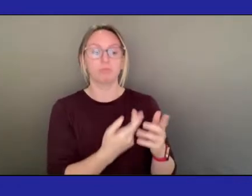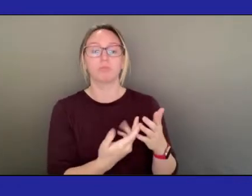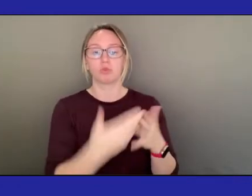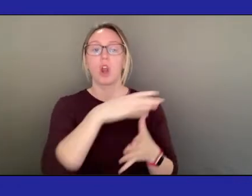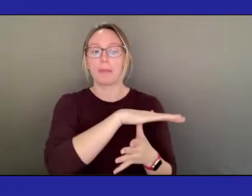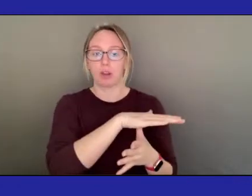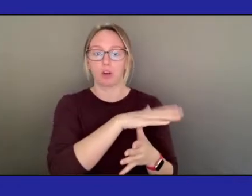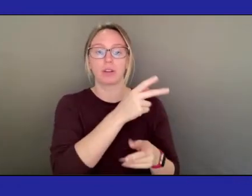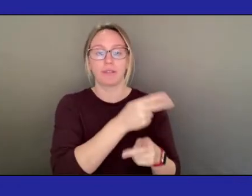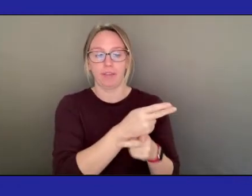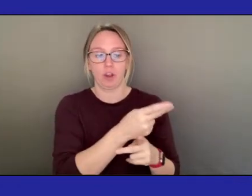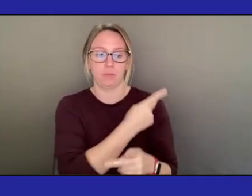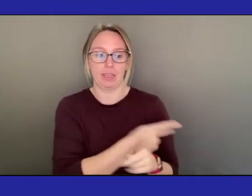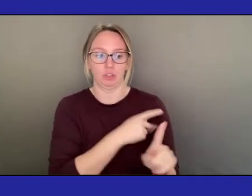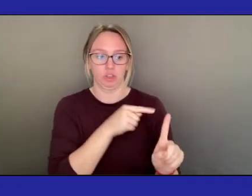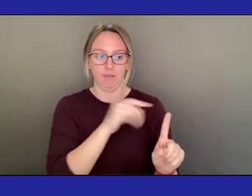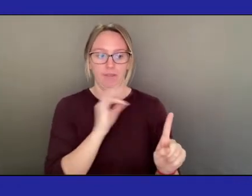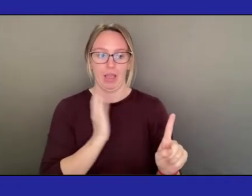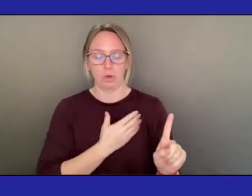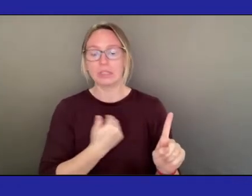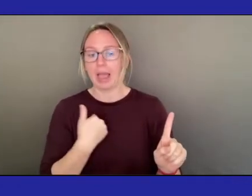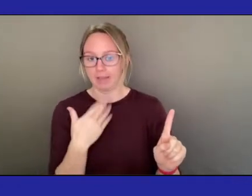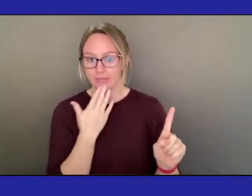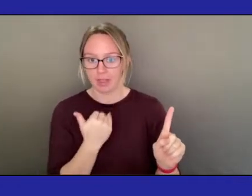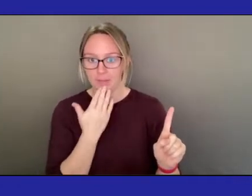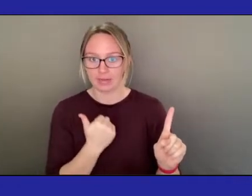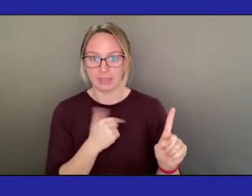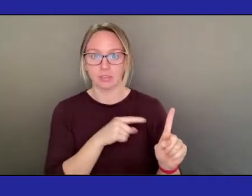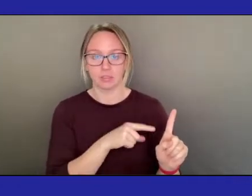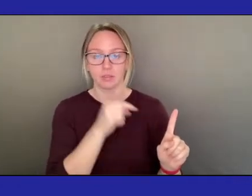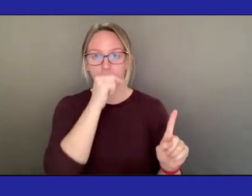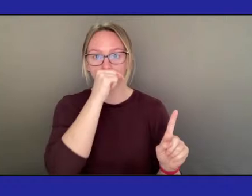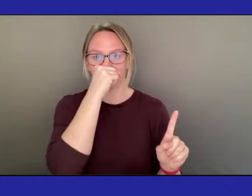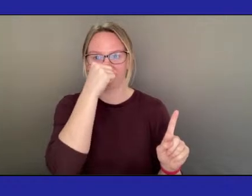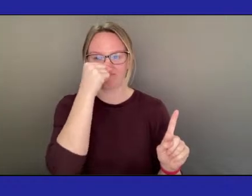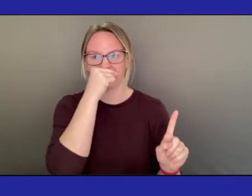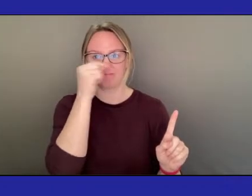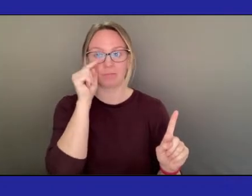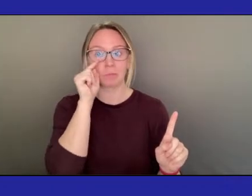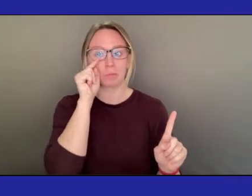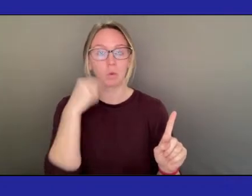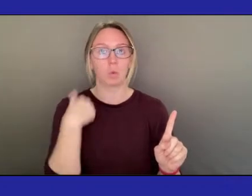that has diabetes, and we proactively reach, because